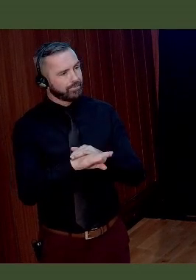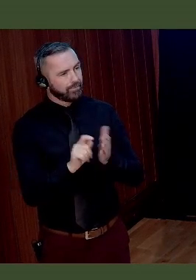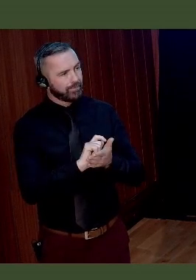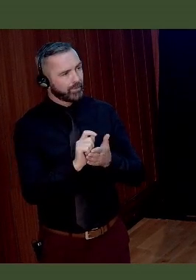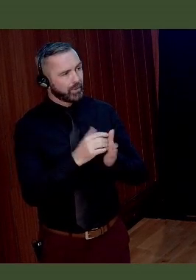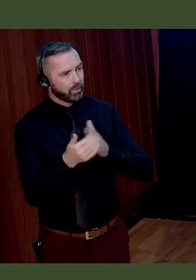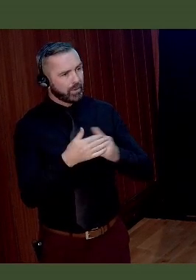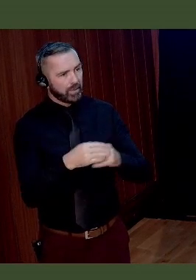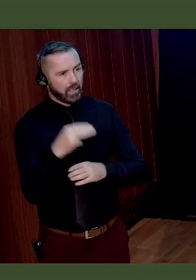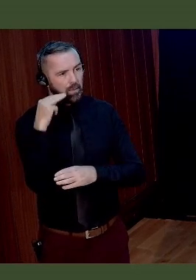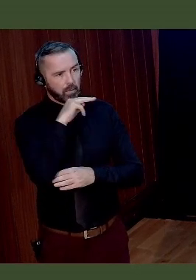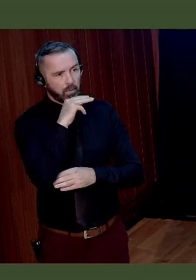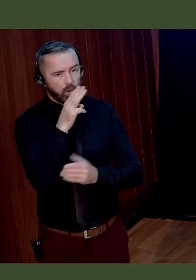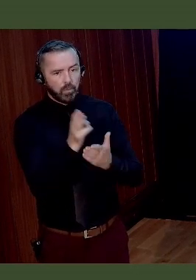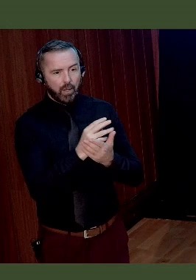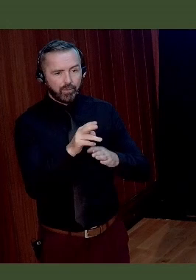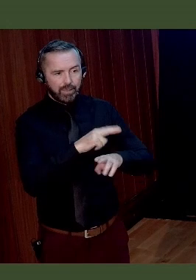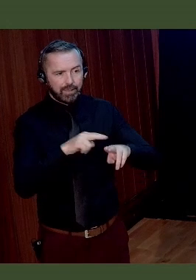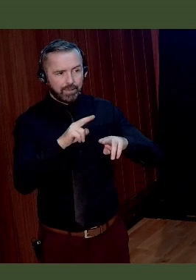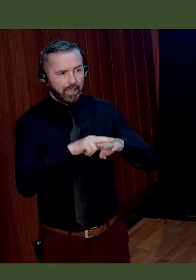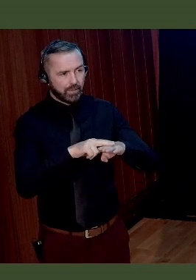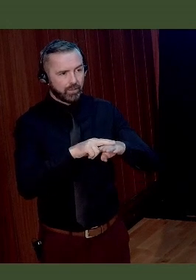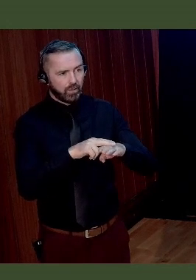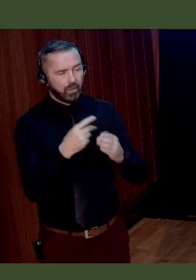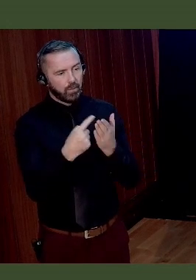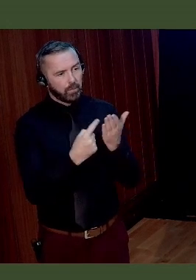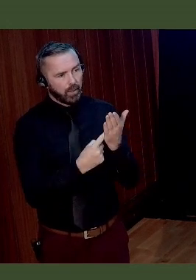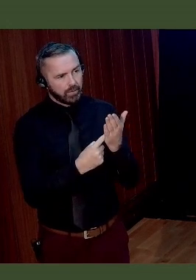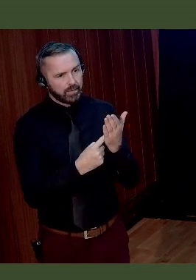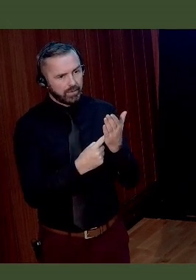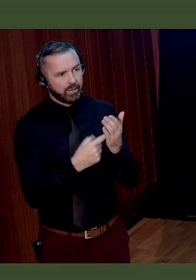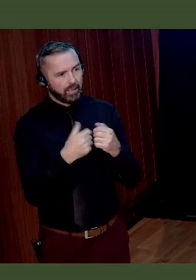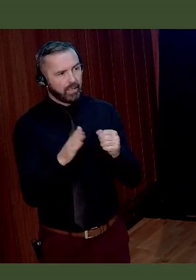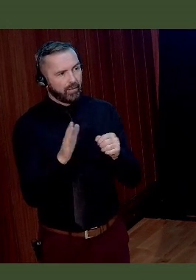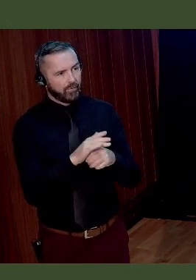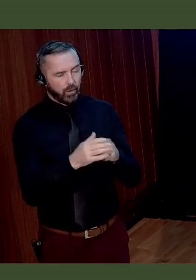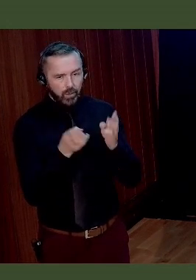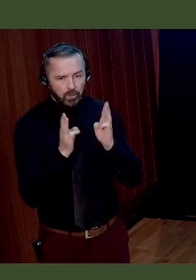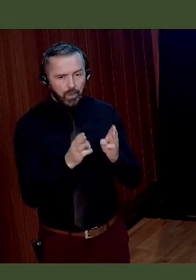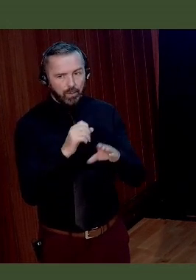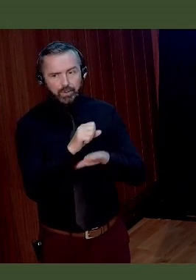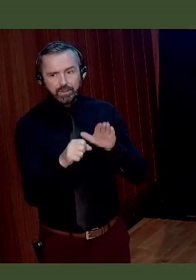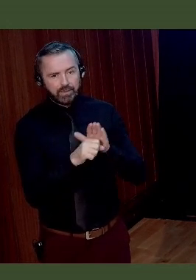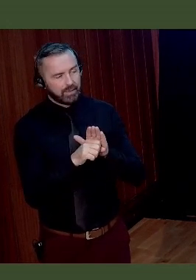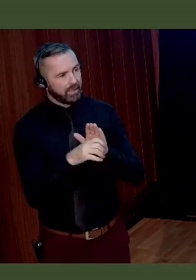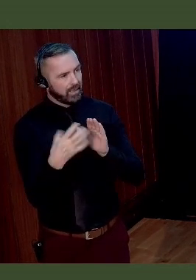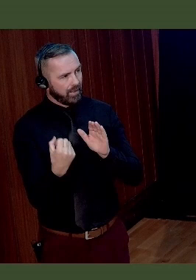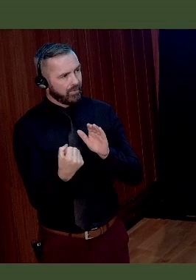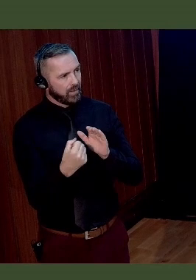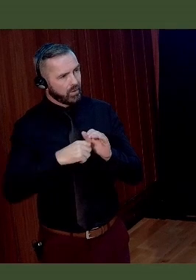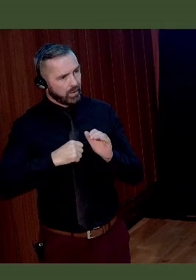Queen McCarthy wrote that it was an important part of the national policy that a fully empowered state would be in order